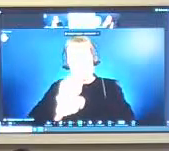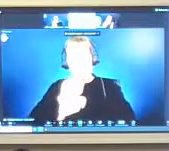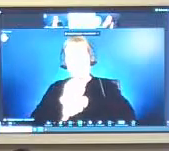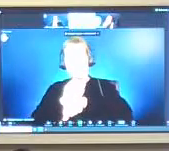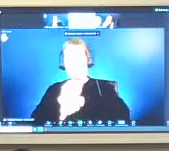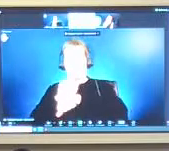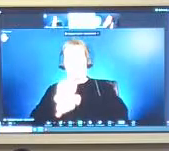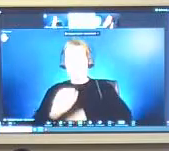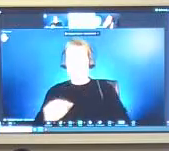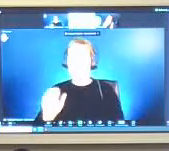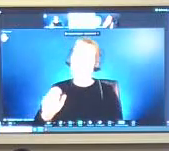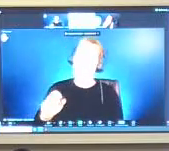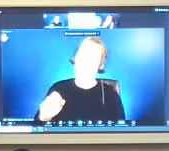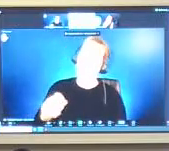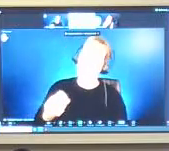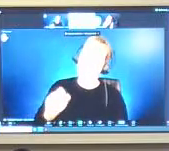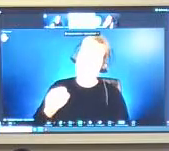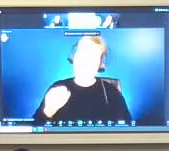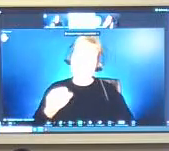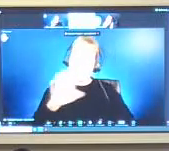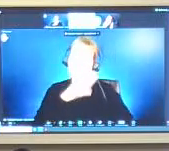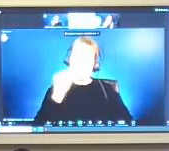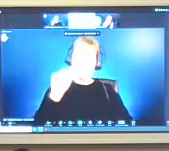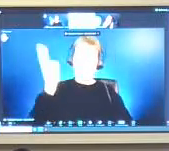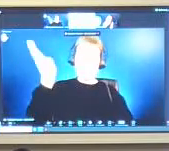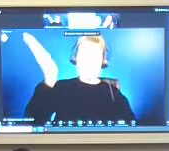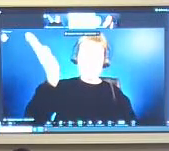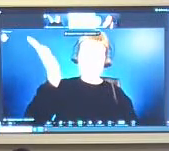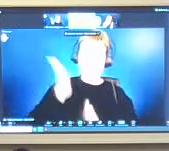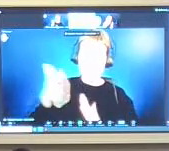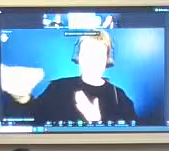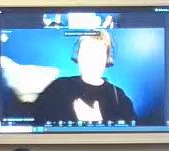around the speaker too. Yeah, so Yes. that was the other